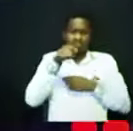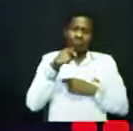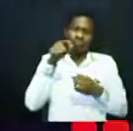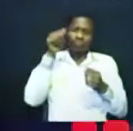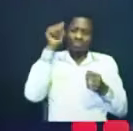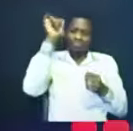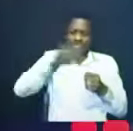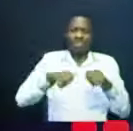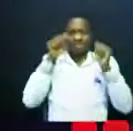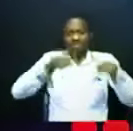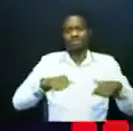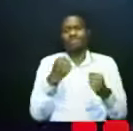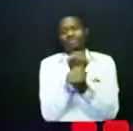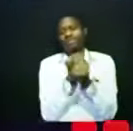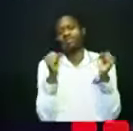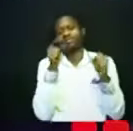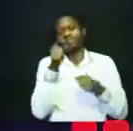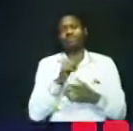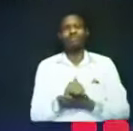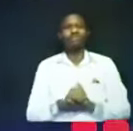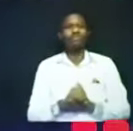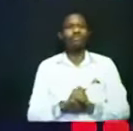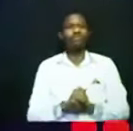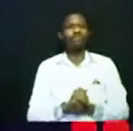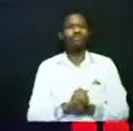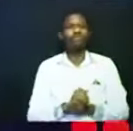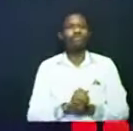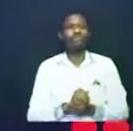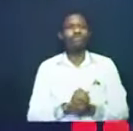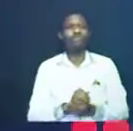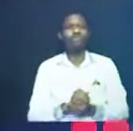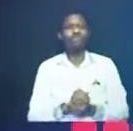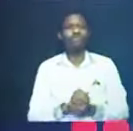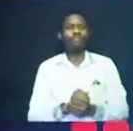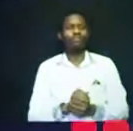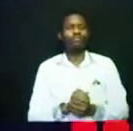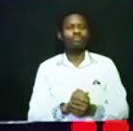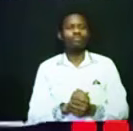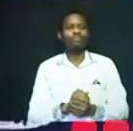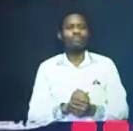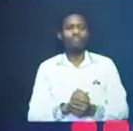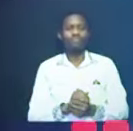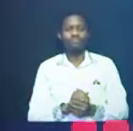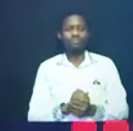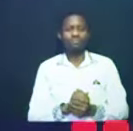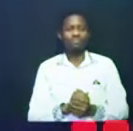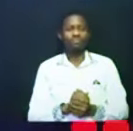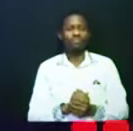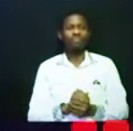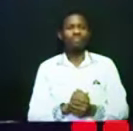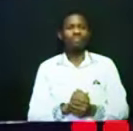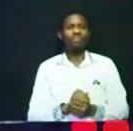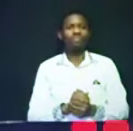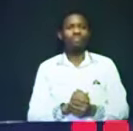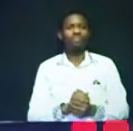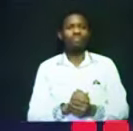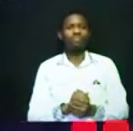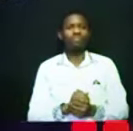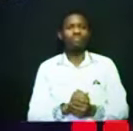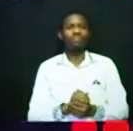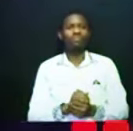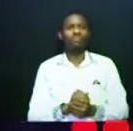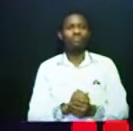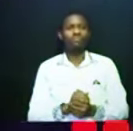Enunti munyi efi ani boni mro so nyina antwentwene na monfa odwo nyi asemo a watenu mumu